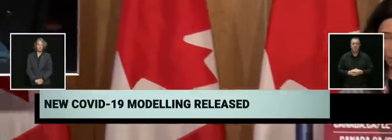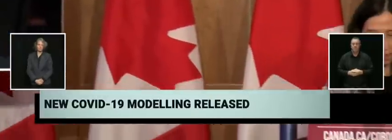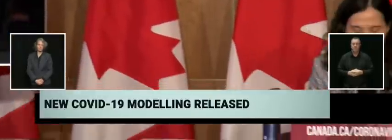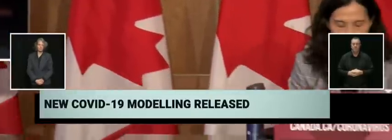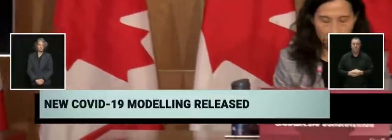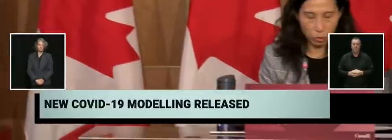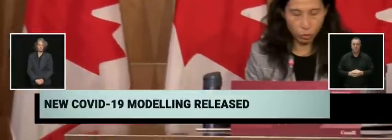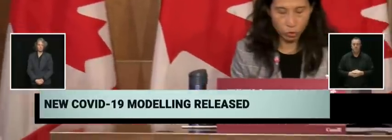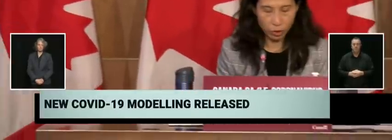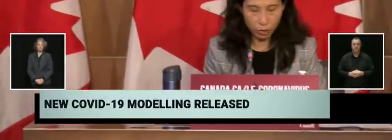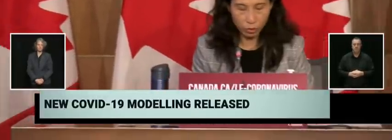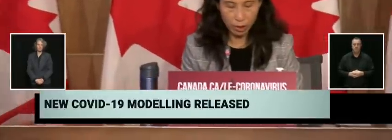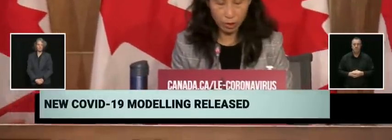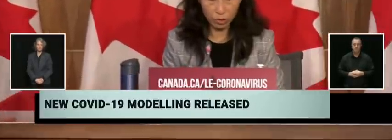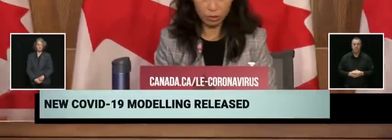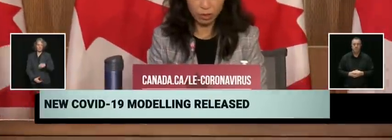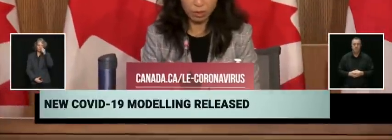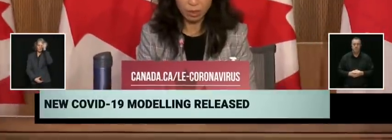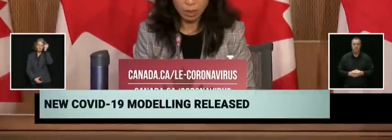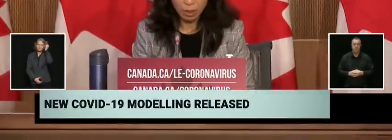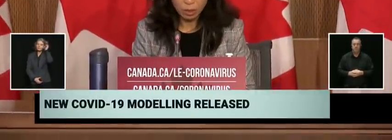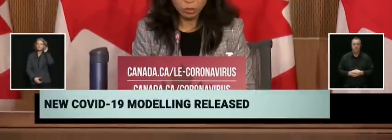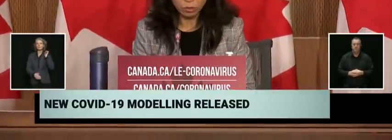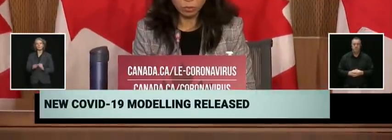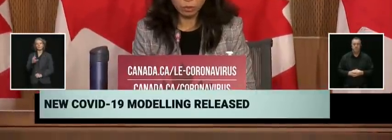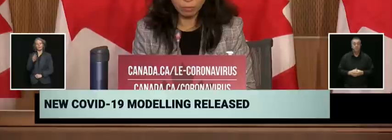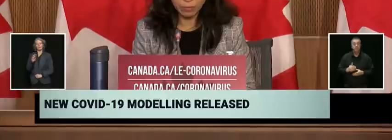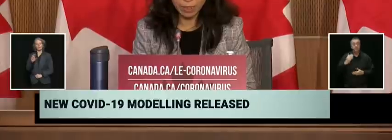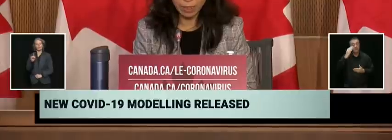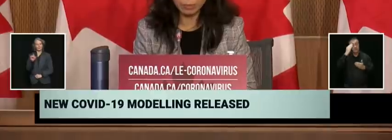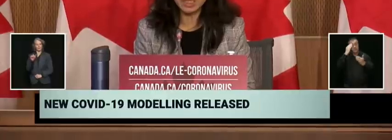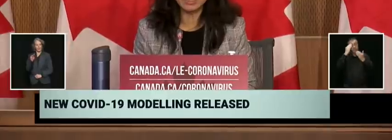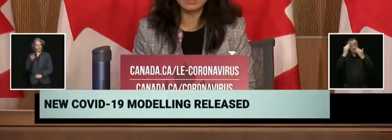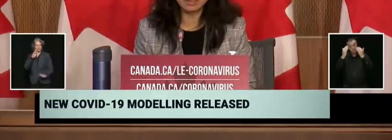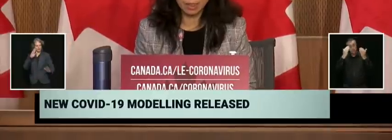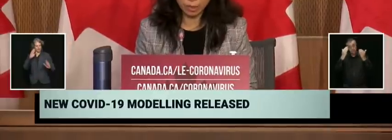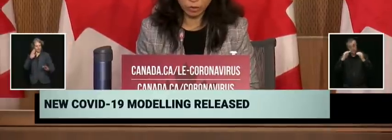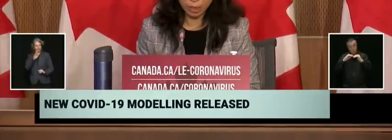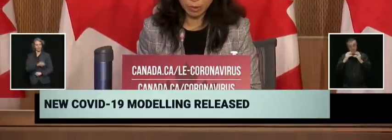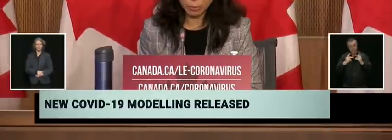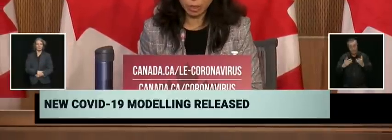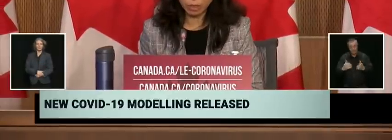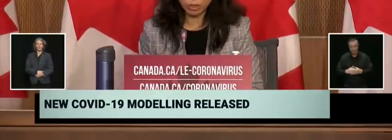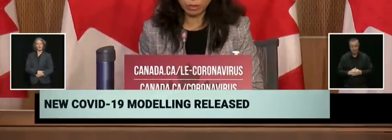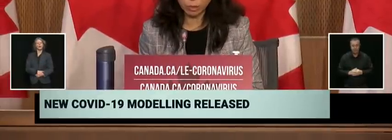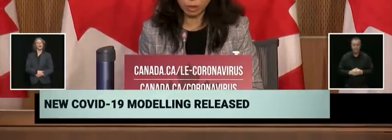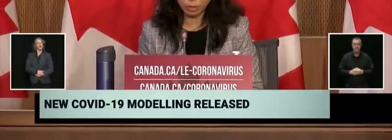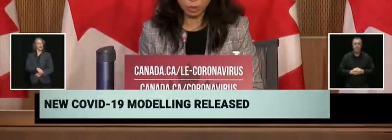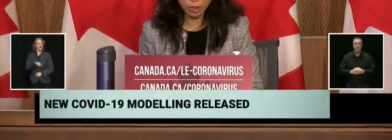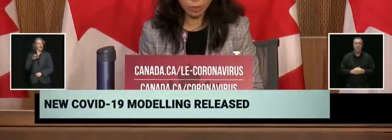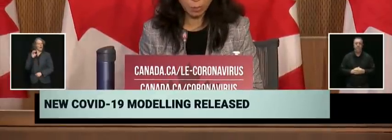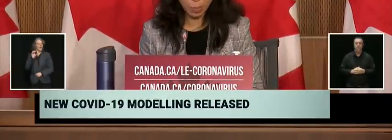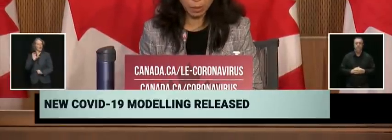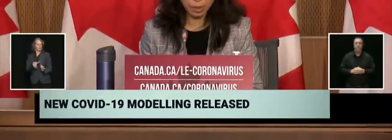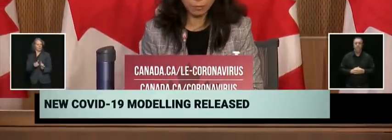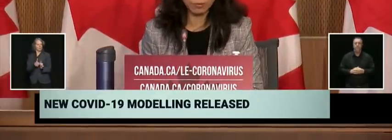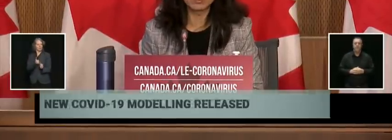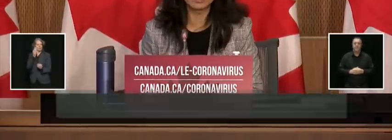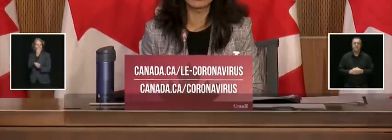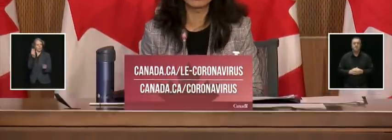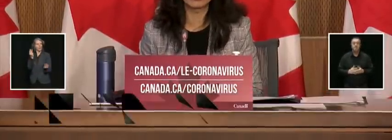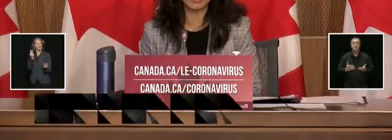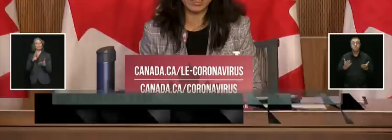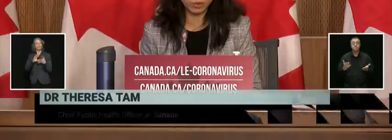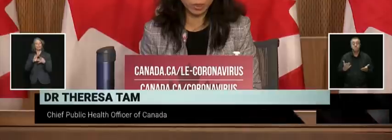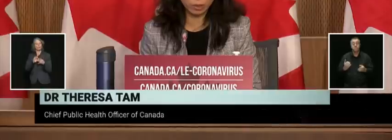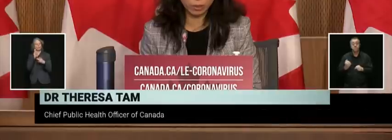Good morning, bonjour à toutes et à tous. So we'll provide an update on the national epidemiology and modeling work that informs